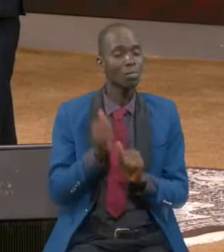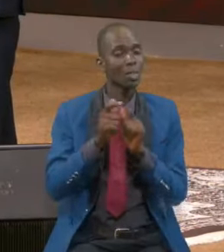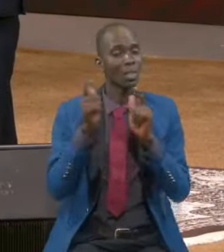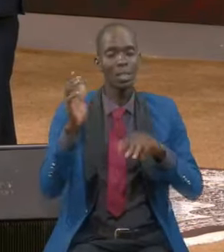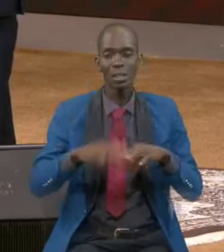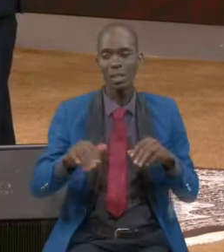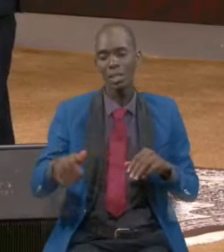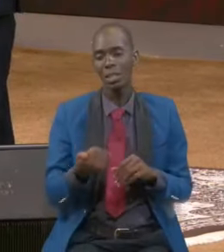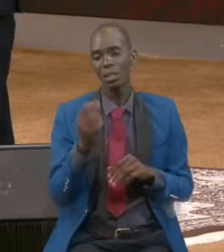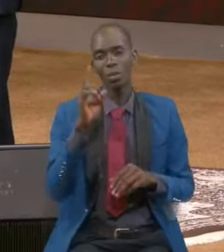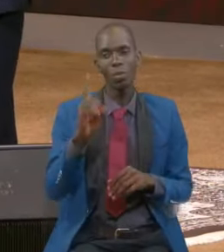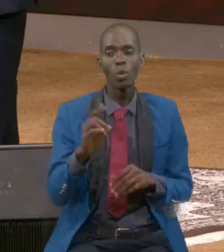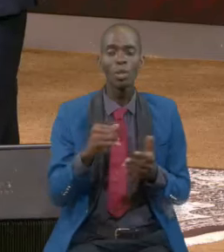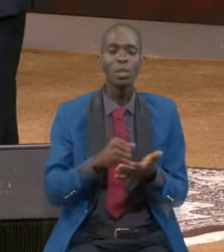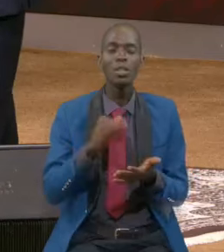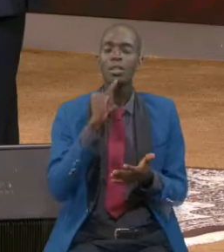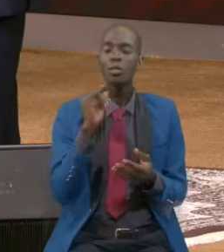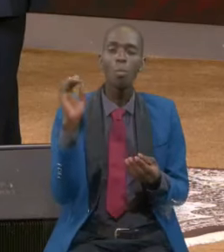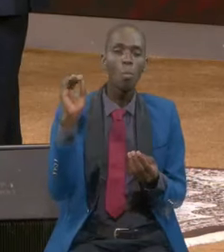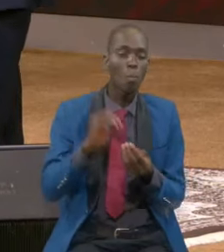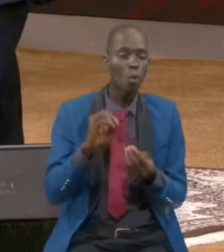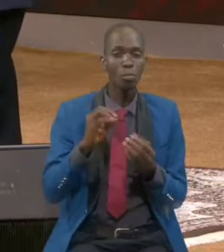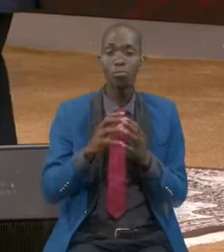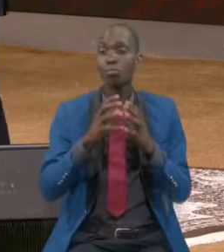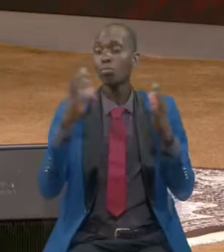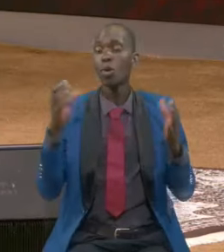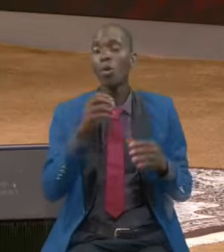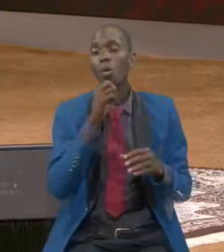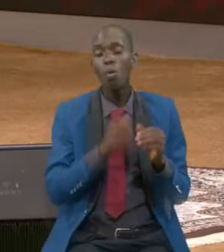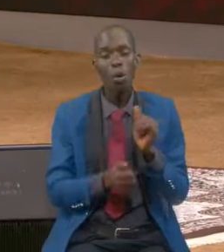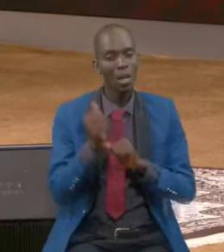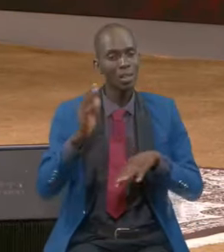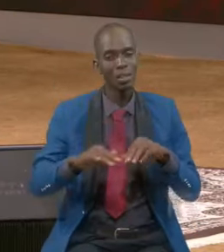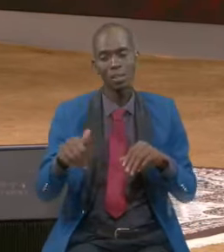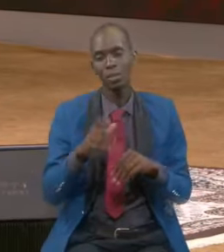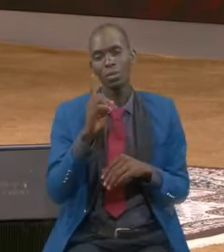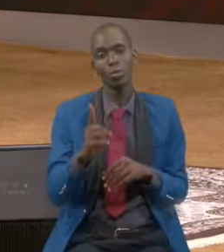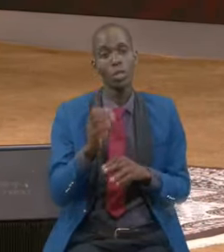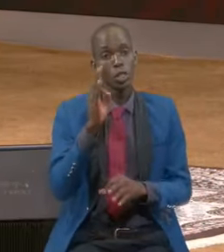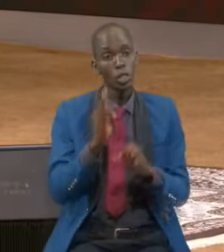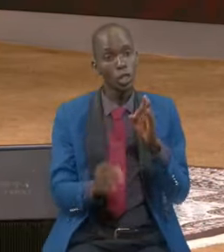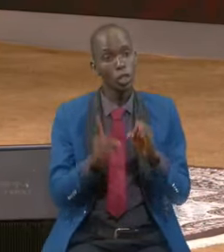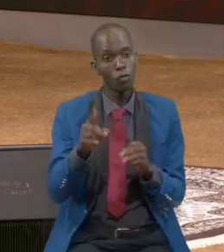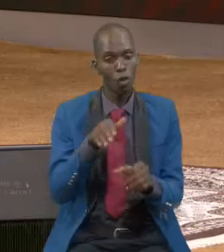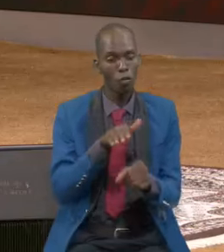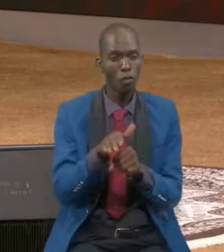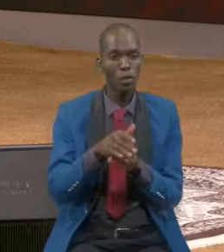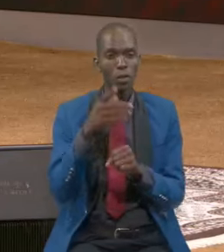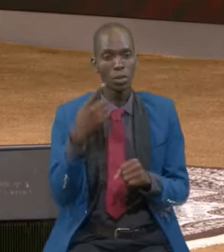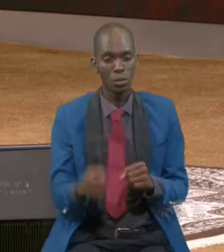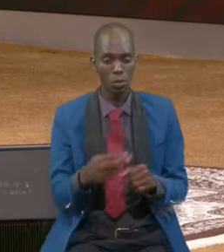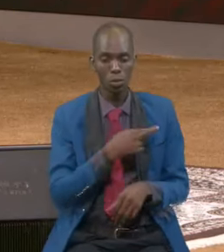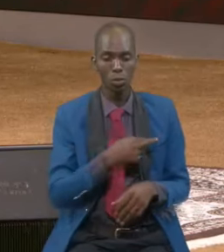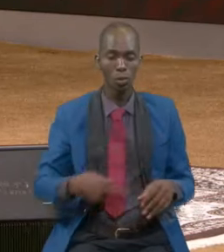It's much, much older than any man. If he fulfill the royal law according to the